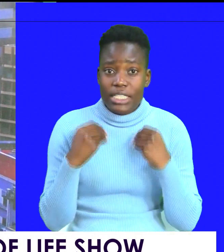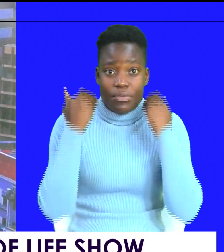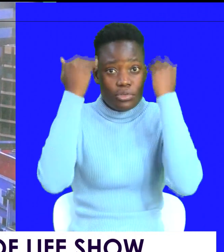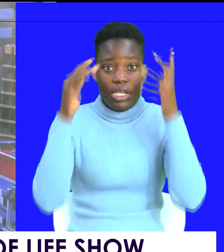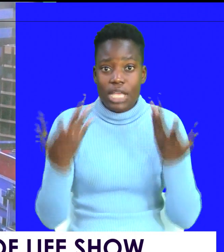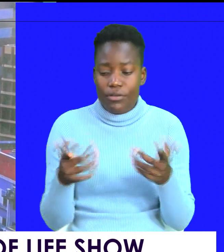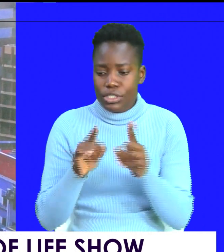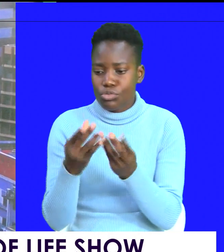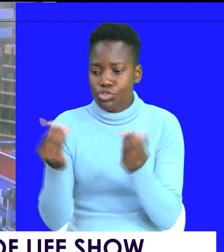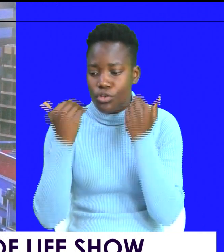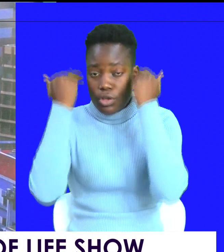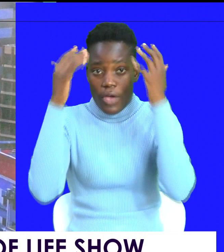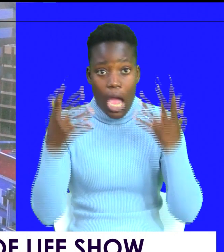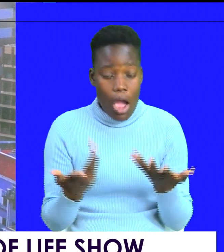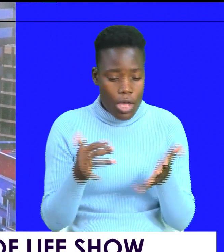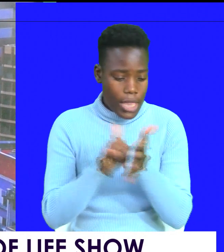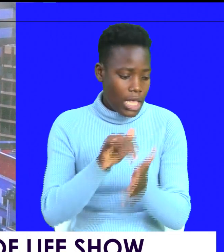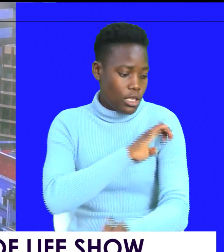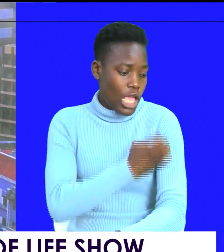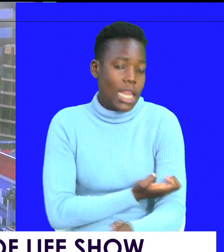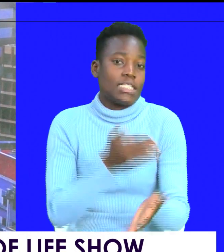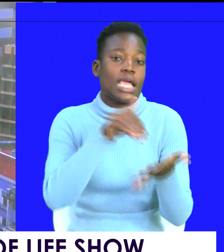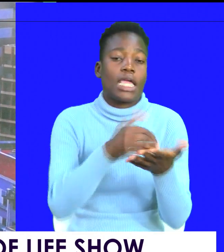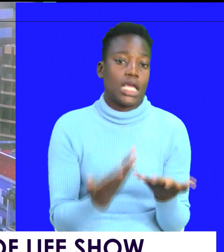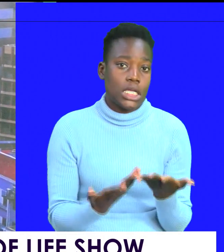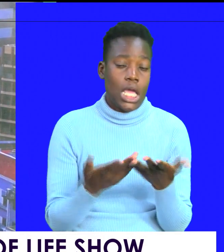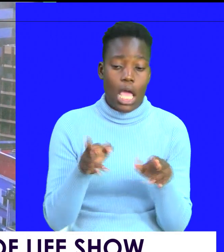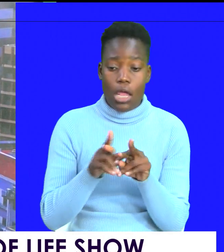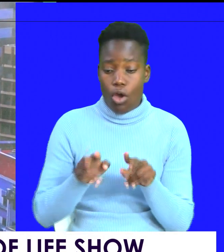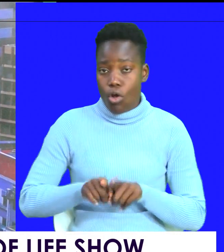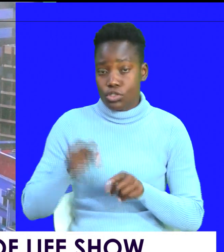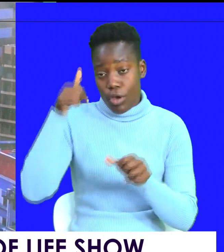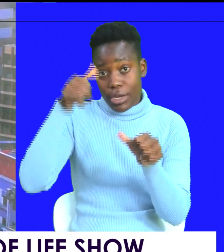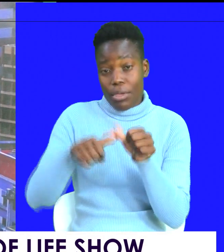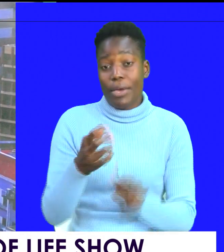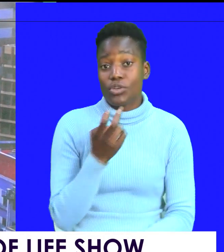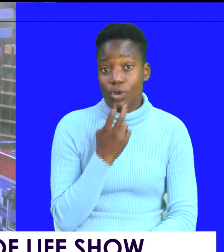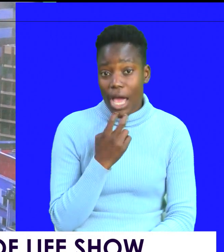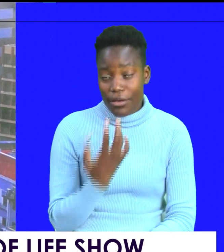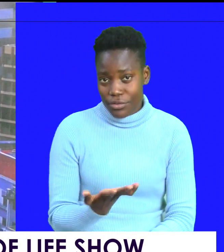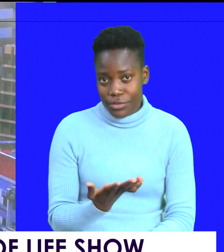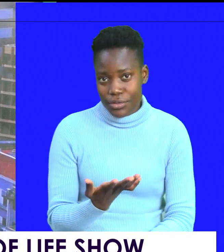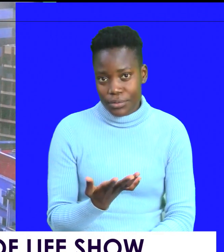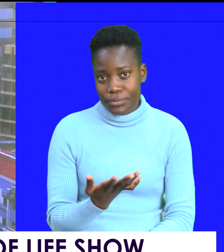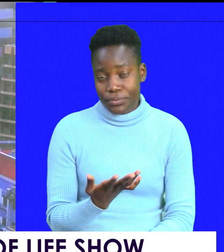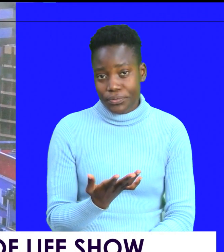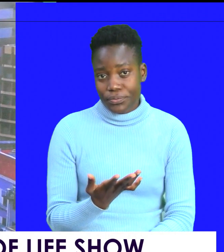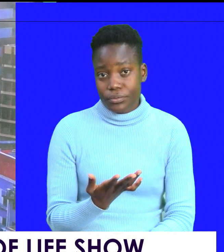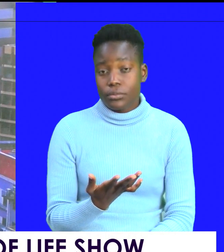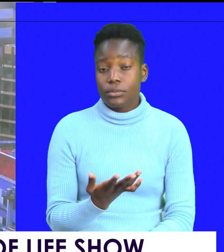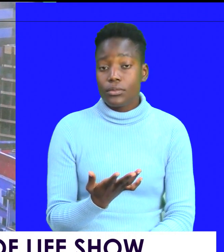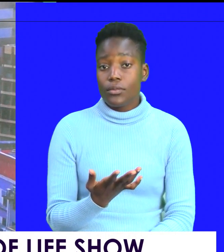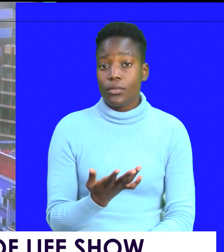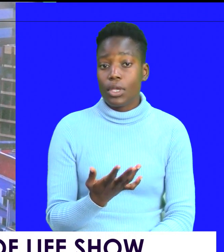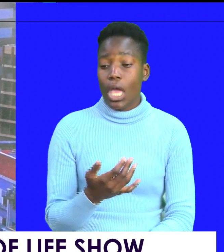how you re-energize. That is how you come back. And remember to laugh back. Laugh yourself back to life. The